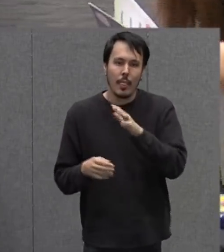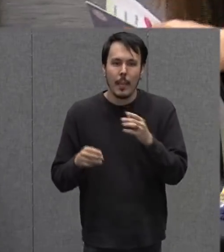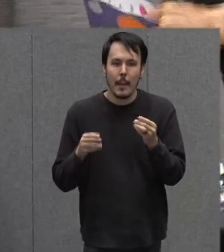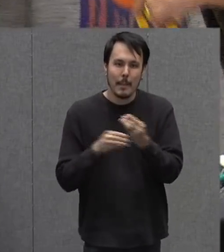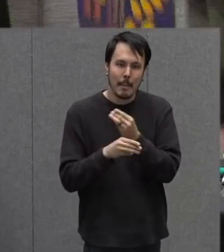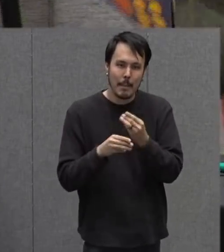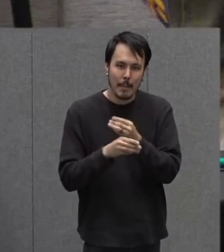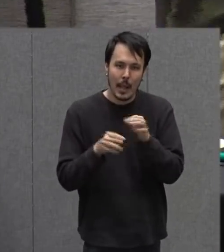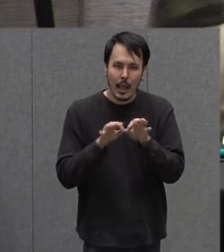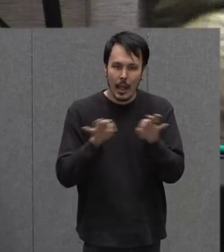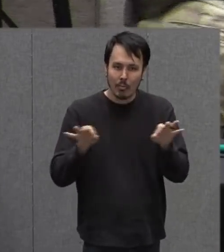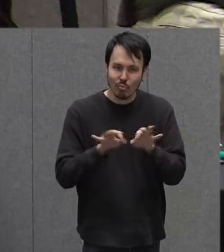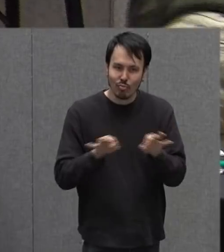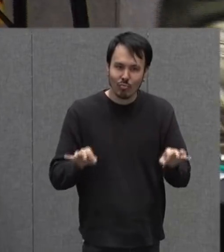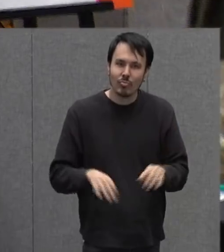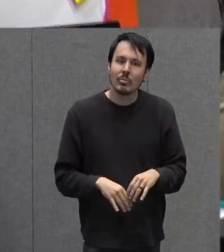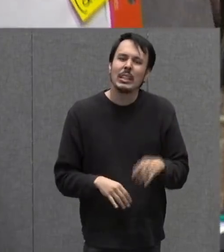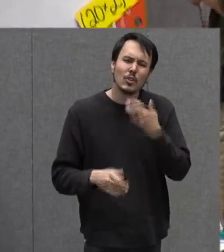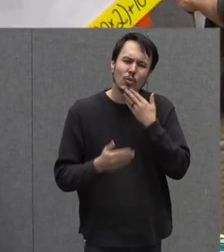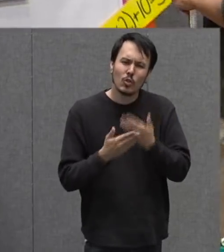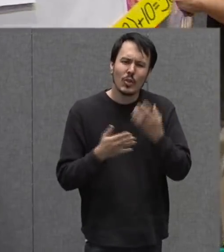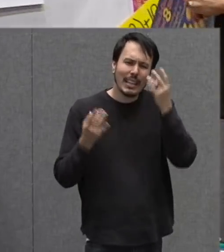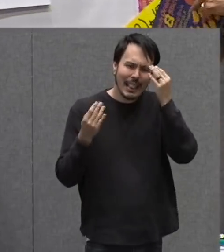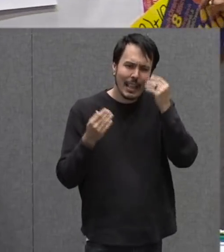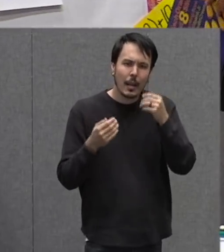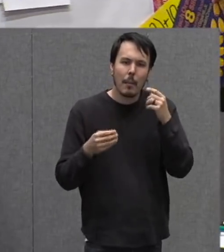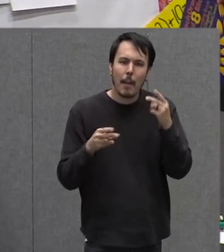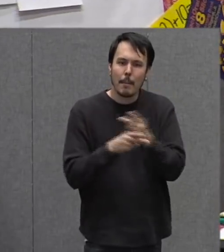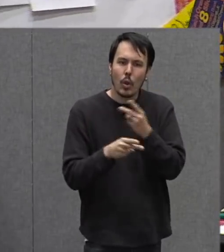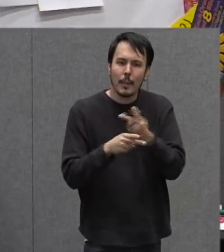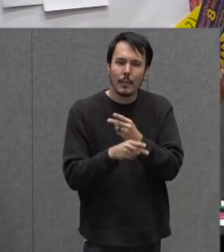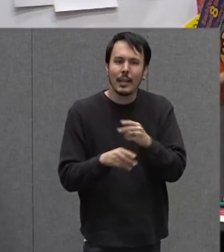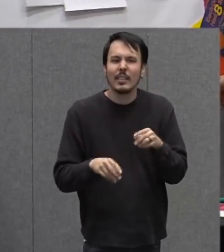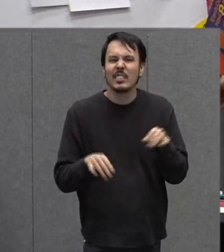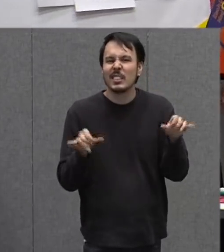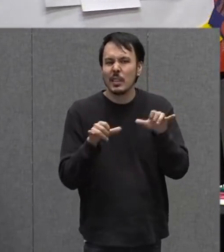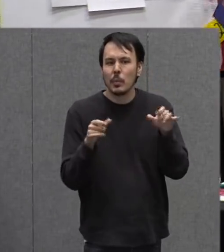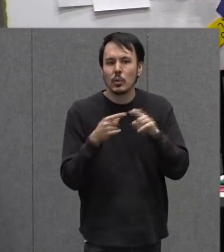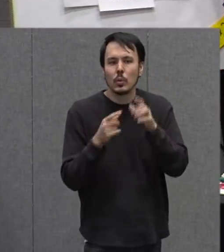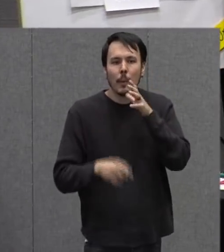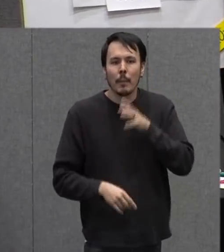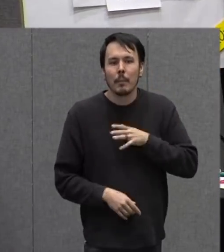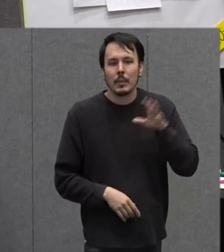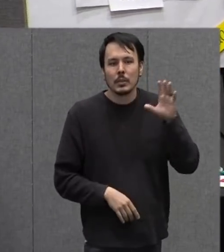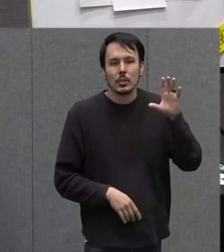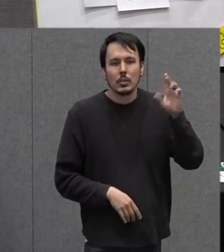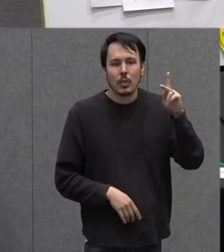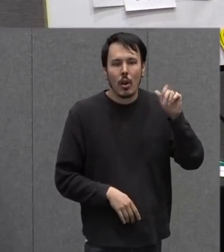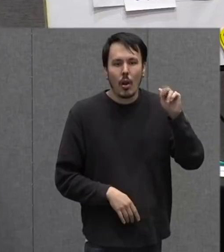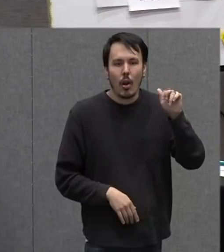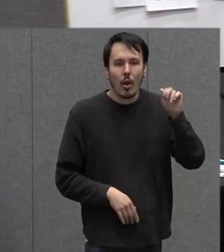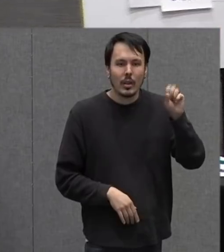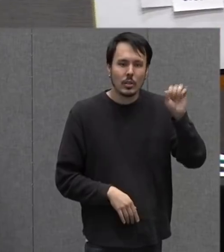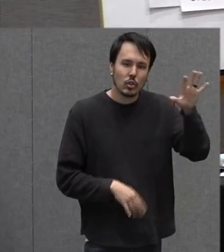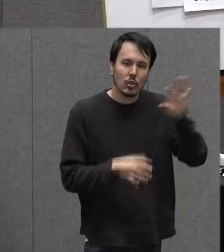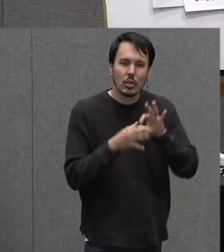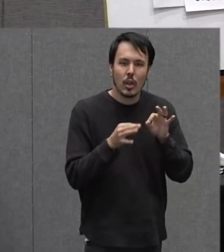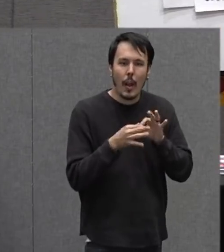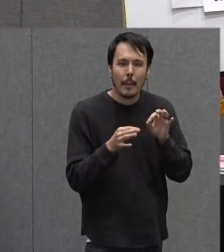multiplication, kind of like Miss Carnes was talking to you earlier about. We could write our number